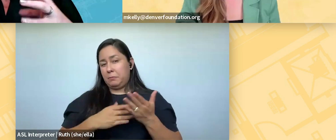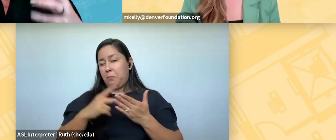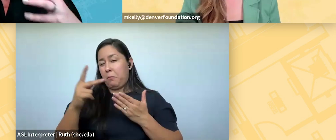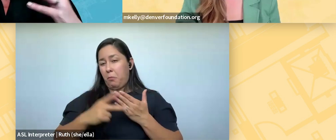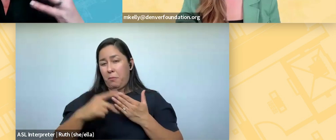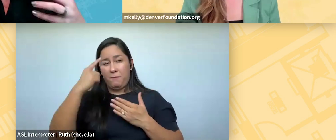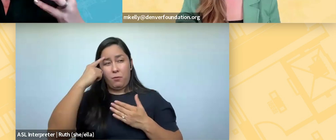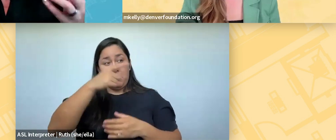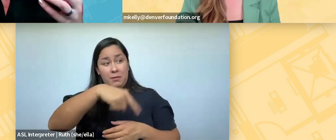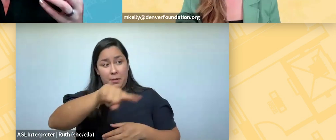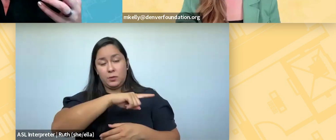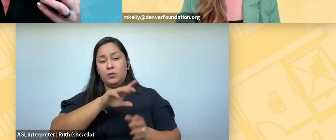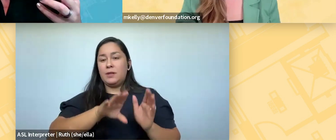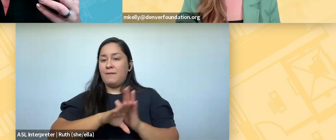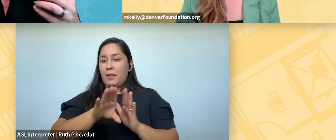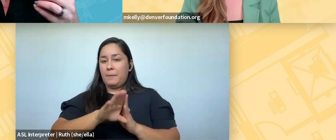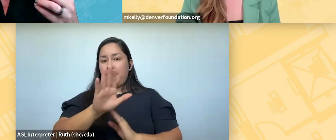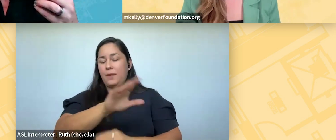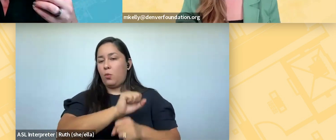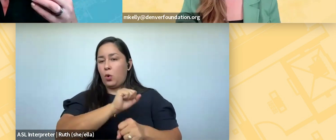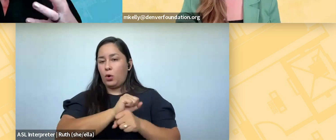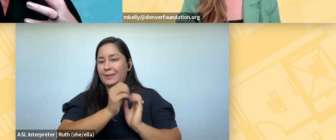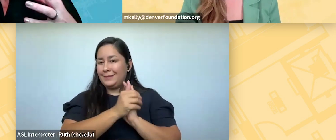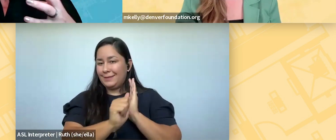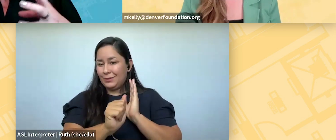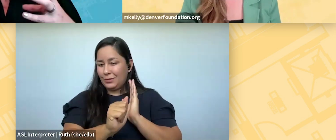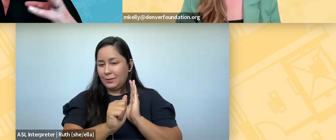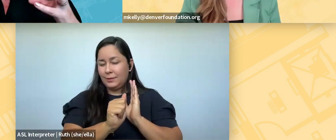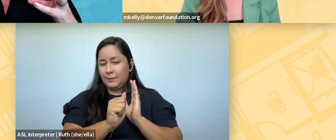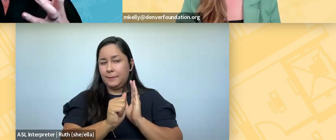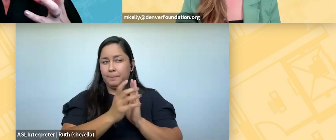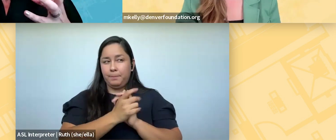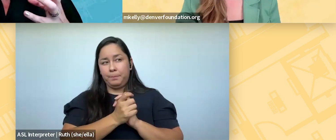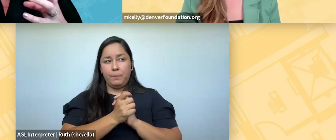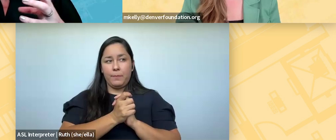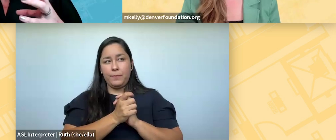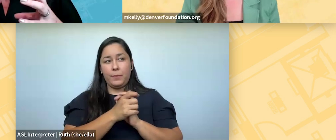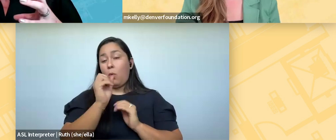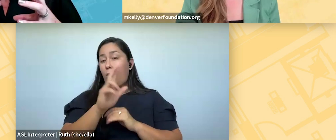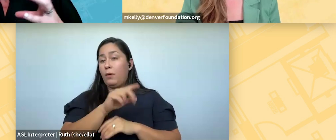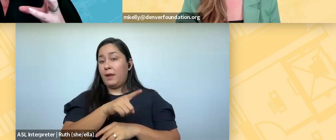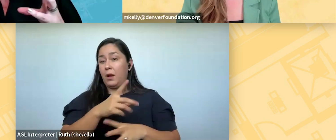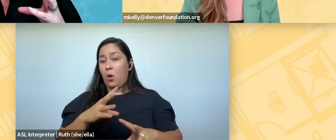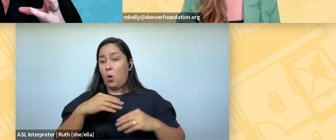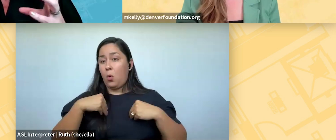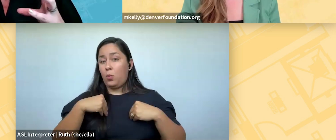for them to be developing their workforce skills as a part of it, or they owned part of the grocery